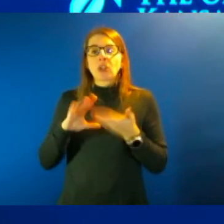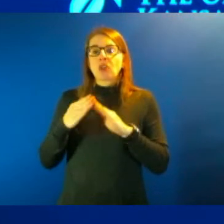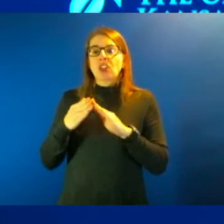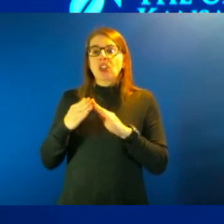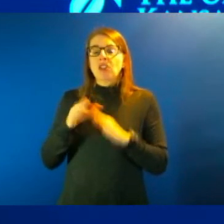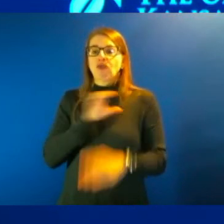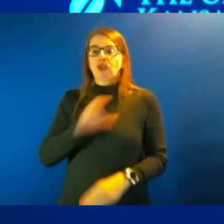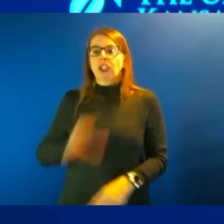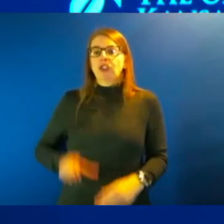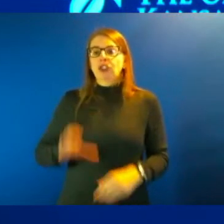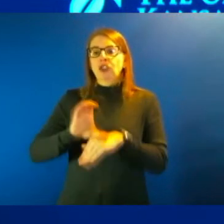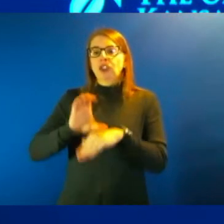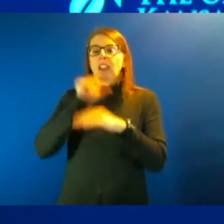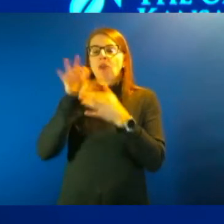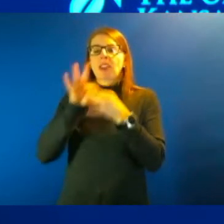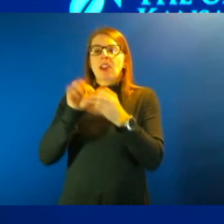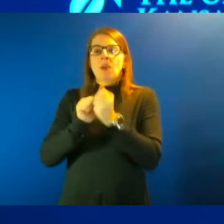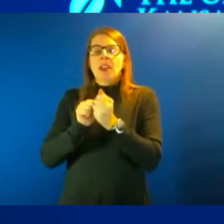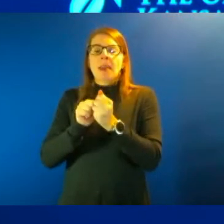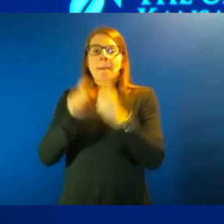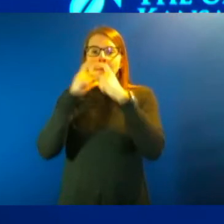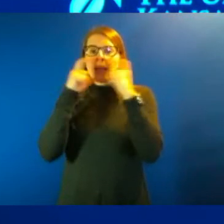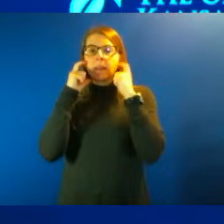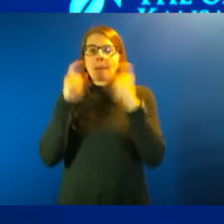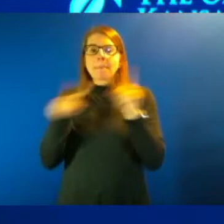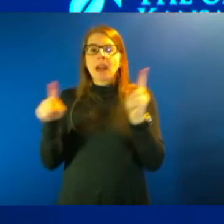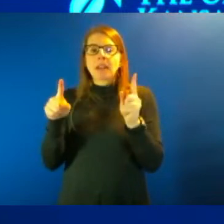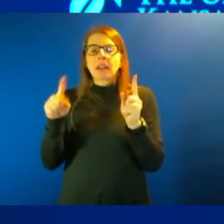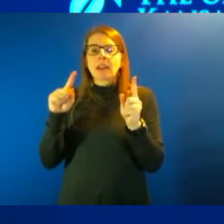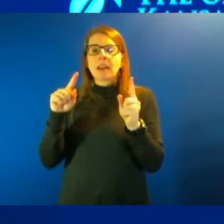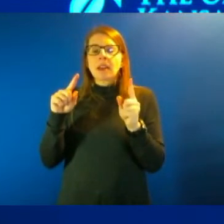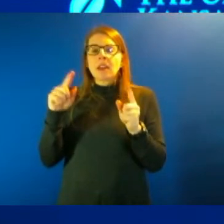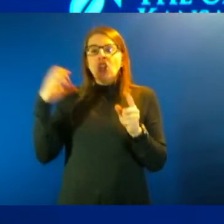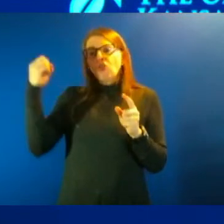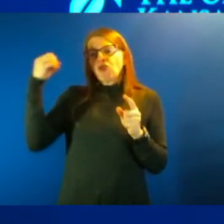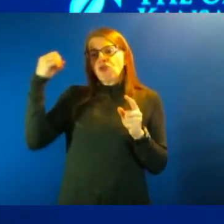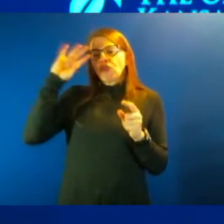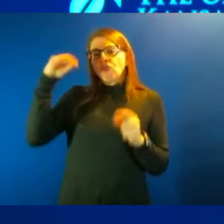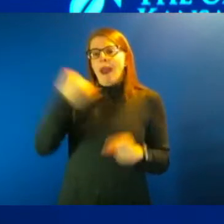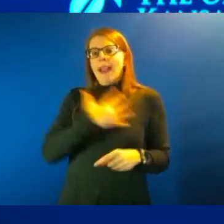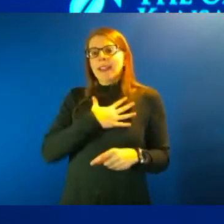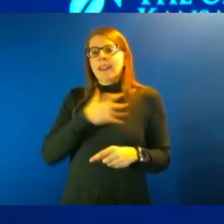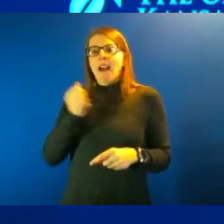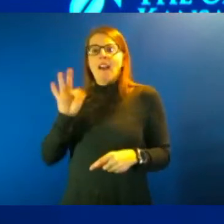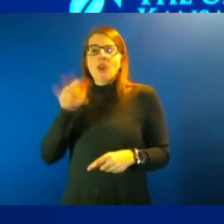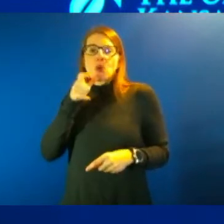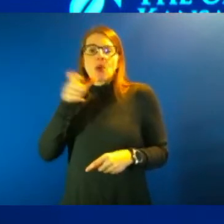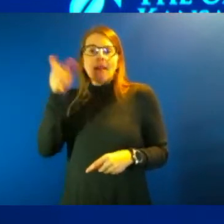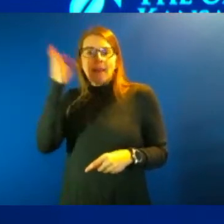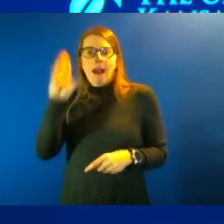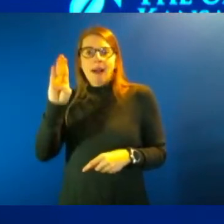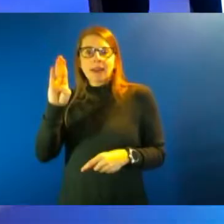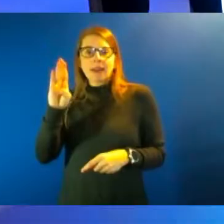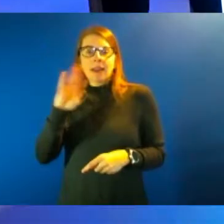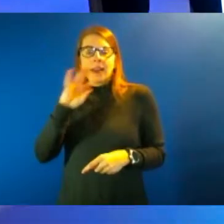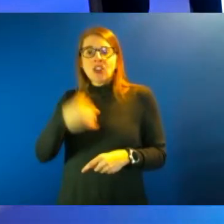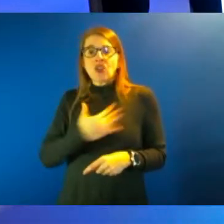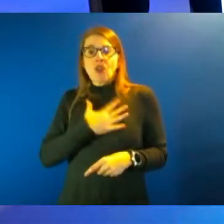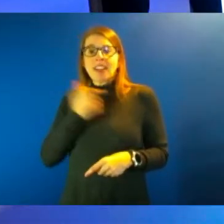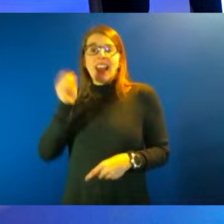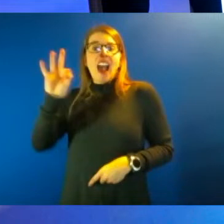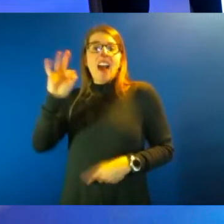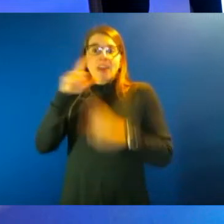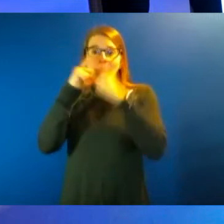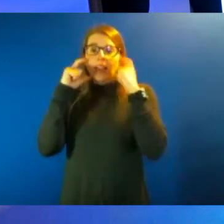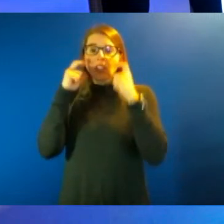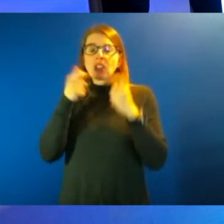wasn't about masking. I think he was talking about by the grace of God and things like that, which are obviously very important. But in this case, it's the grace of masking. We don't mind a little sermon on There a you Friday.